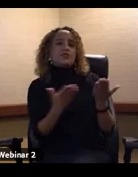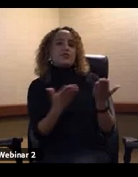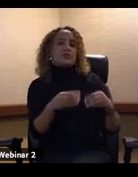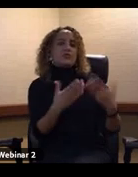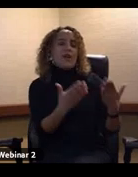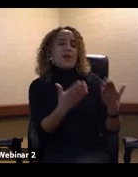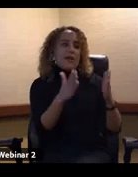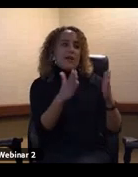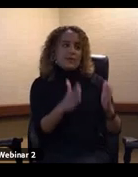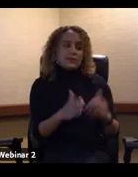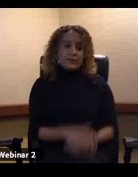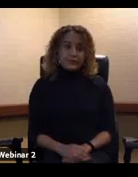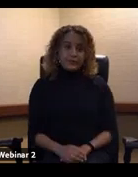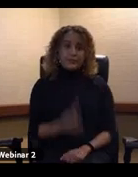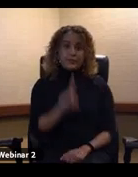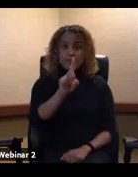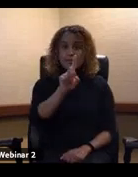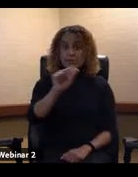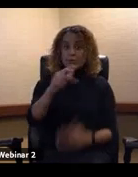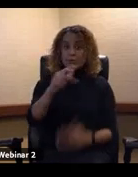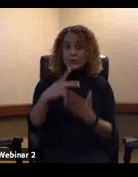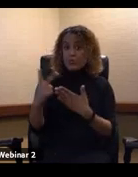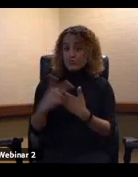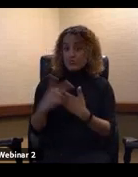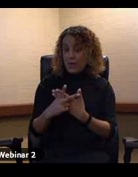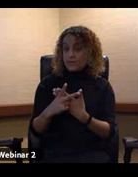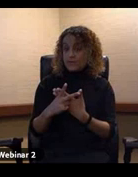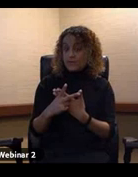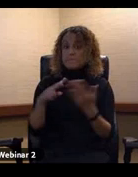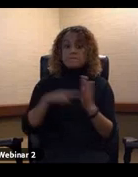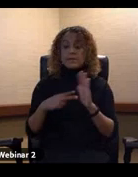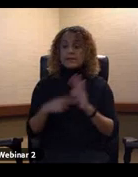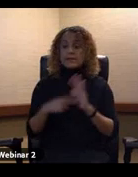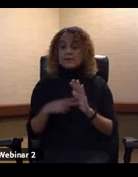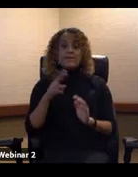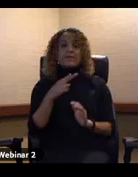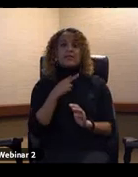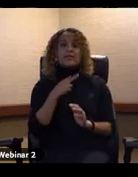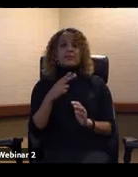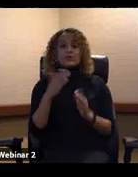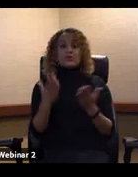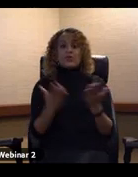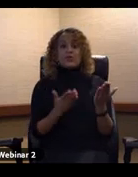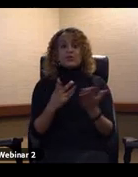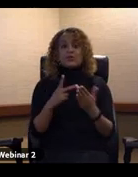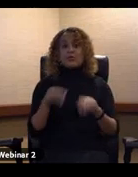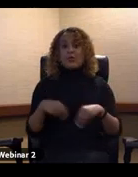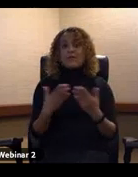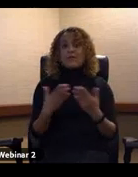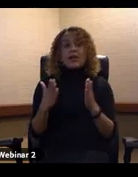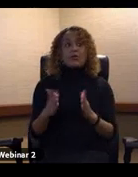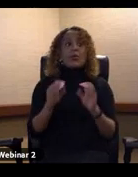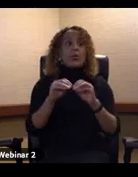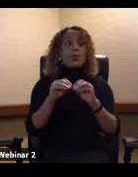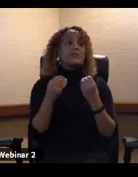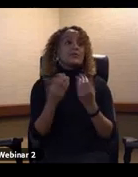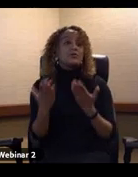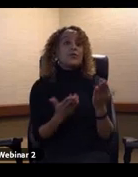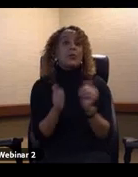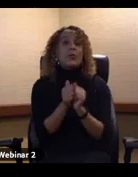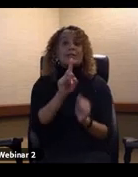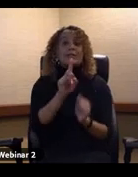The last category of eligible applicants are disability programs. This means a victim service provider or